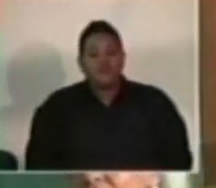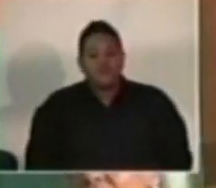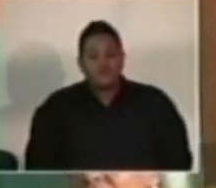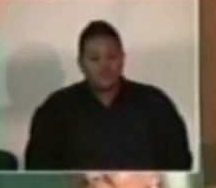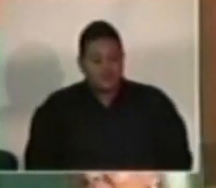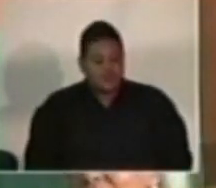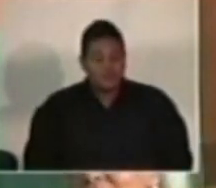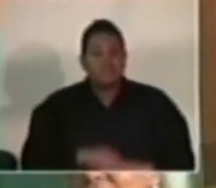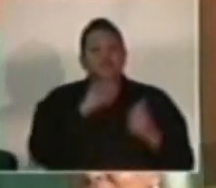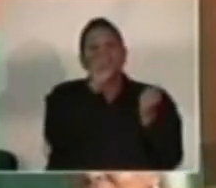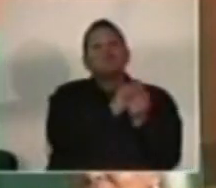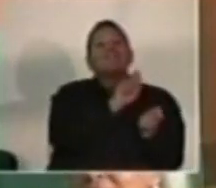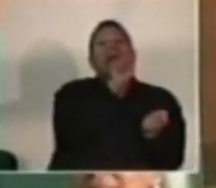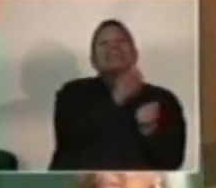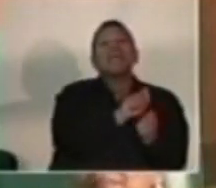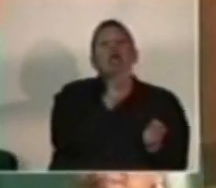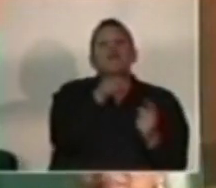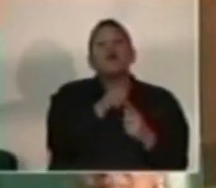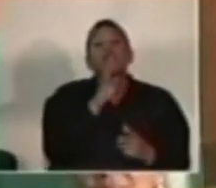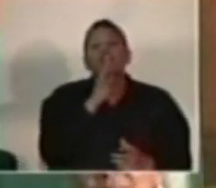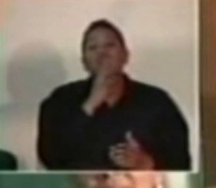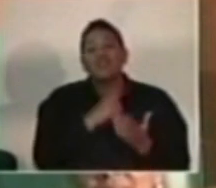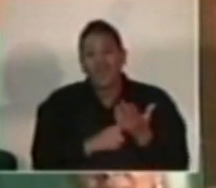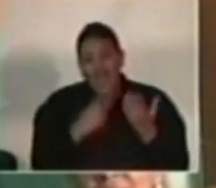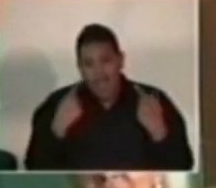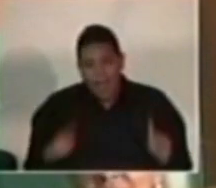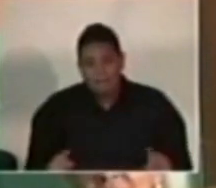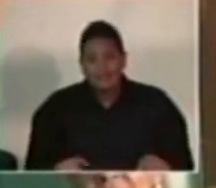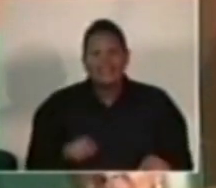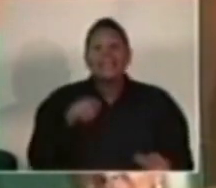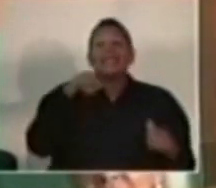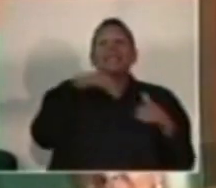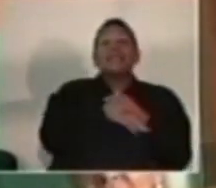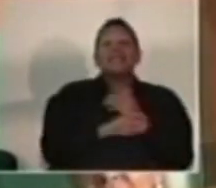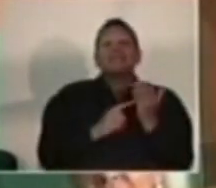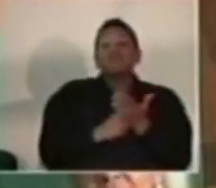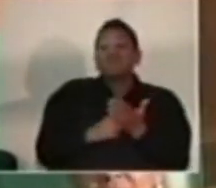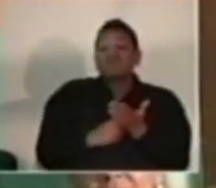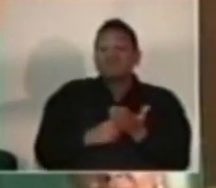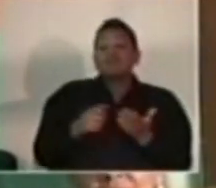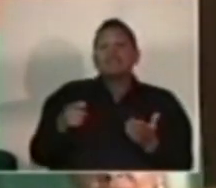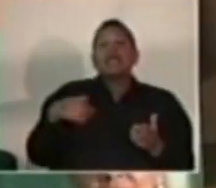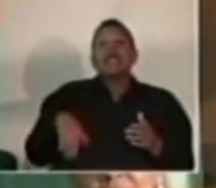when Mr. Speaker, and by whom? In the sectoral presentation,